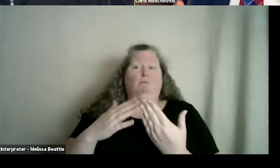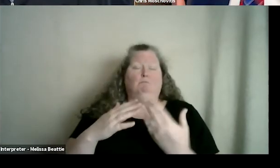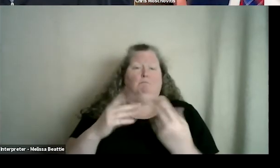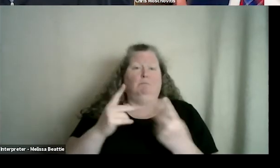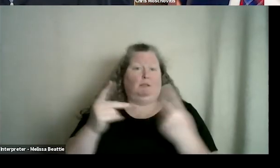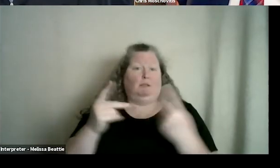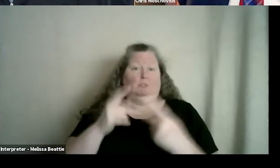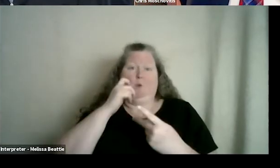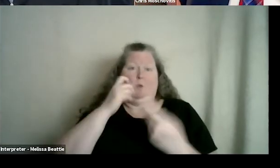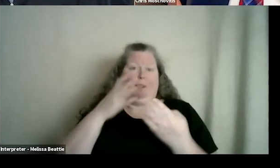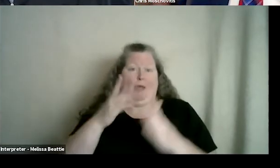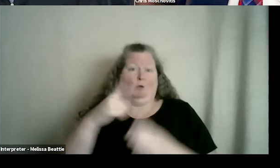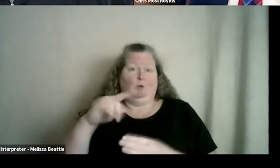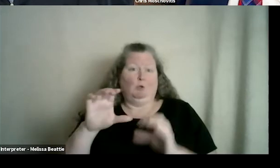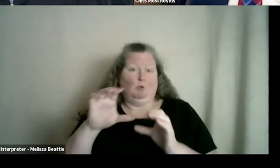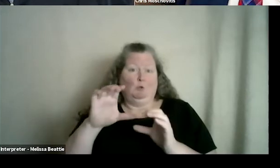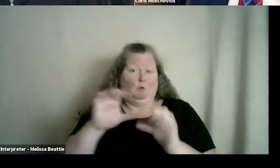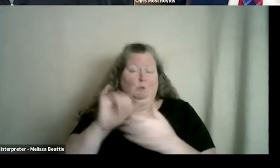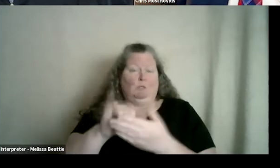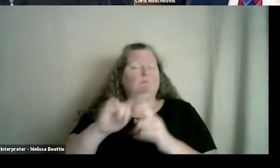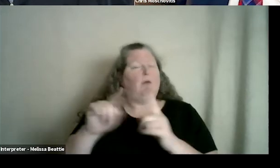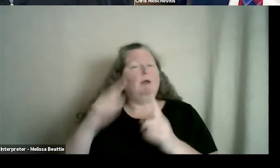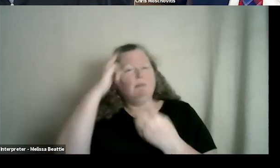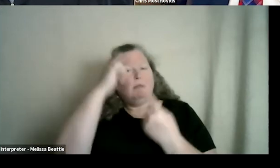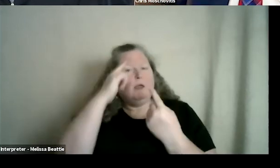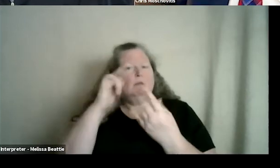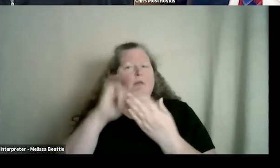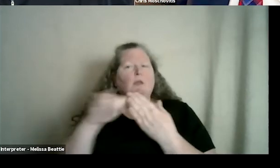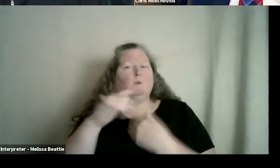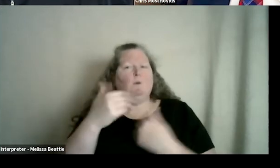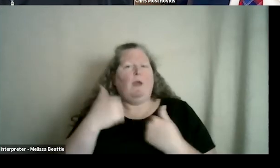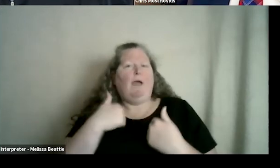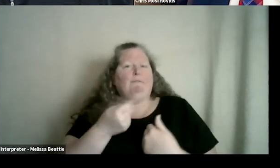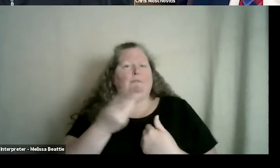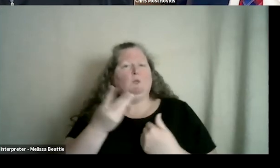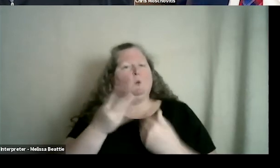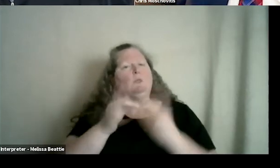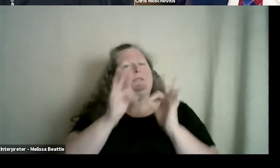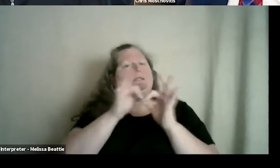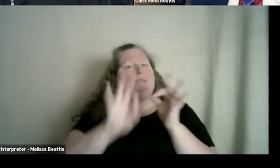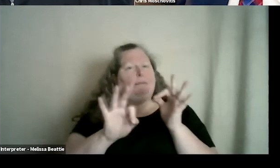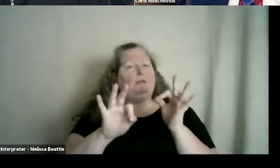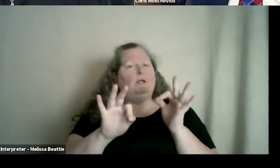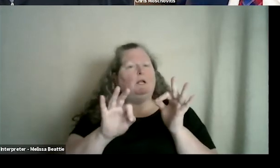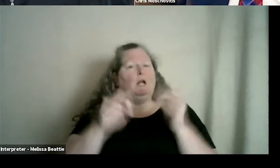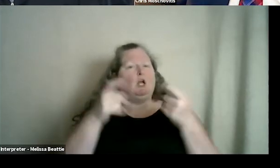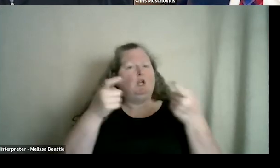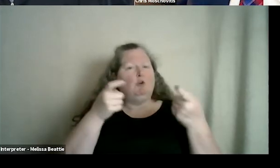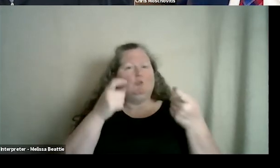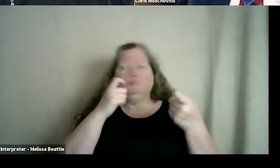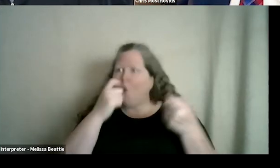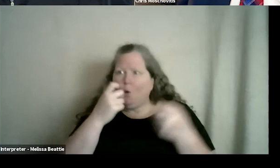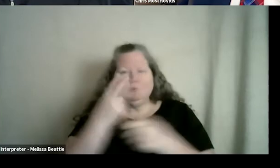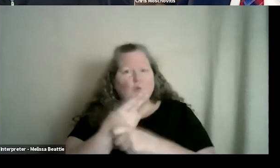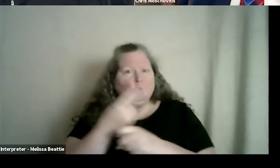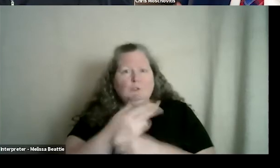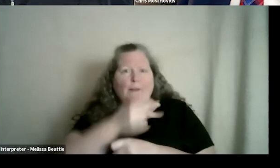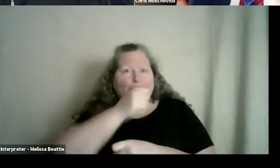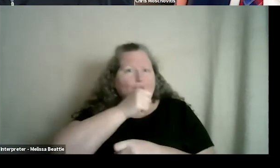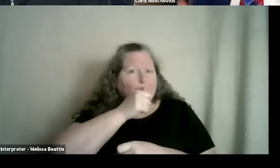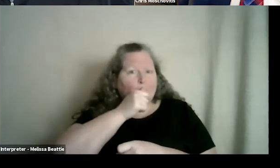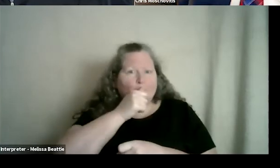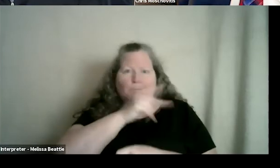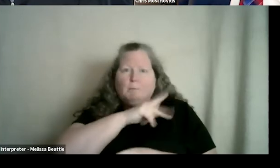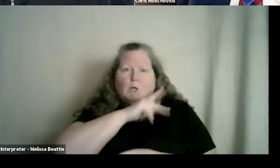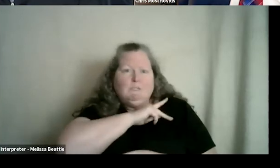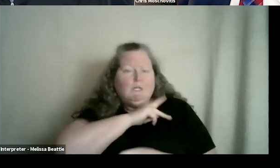consider that you have a few simple controls. One of them is don't let them use personal equipment. Use equipment